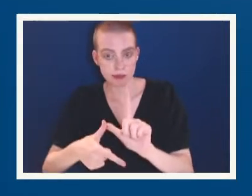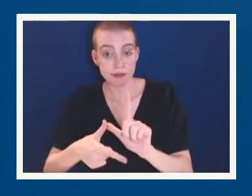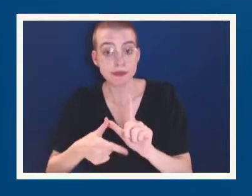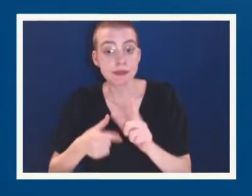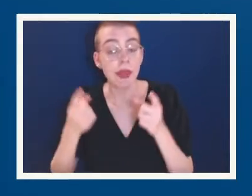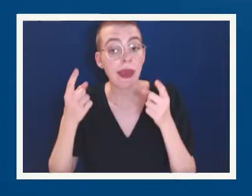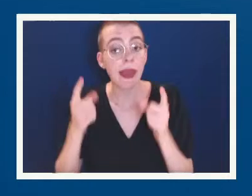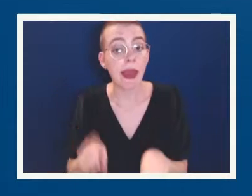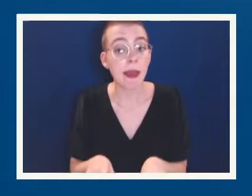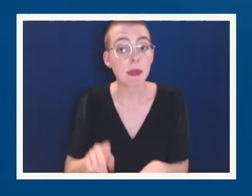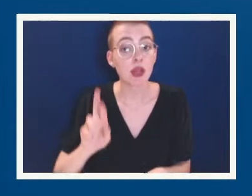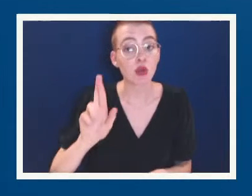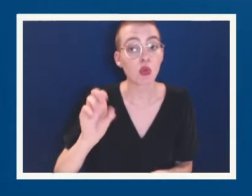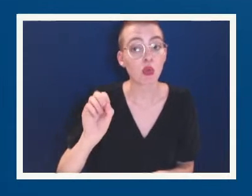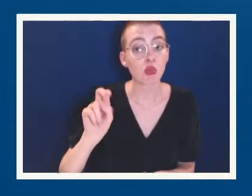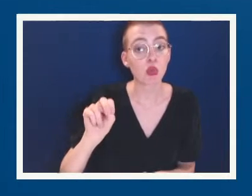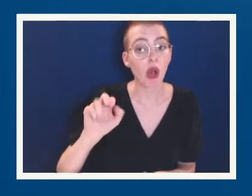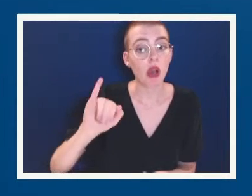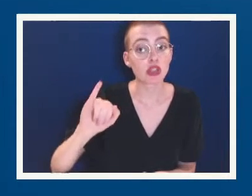senator.